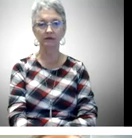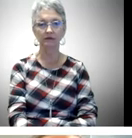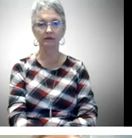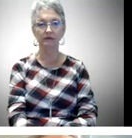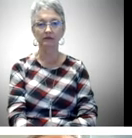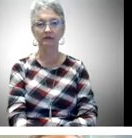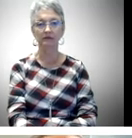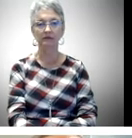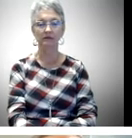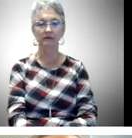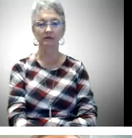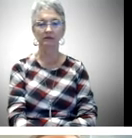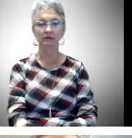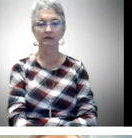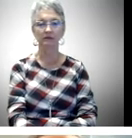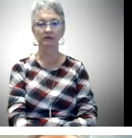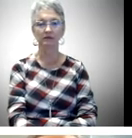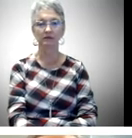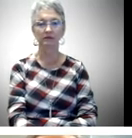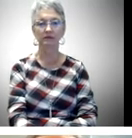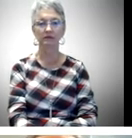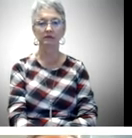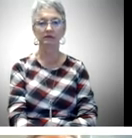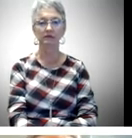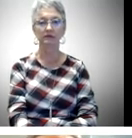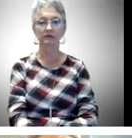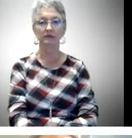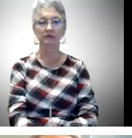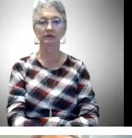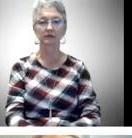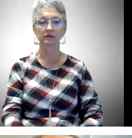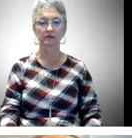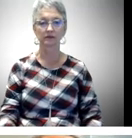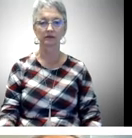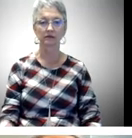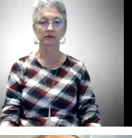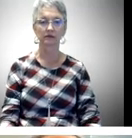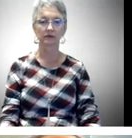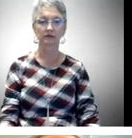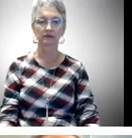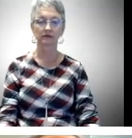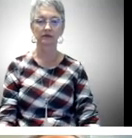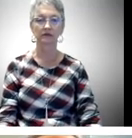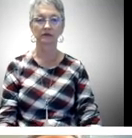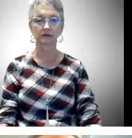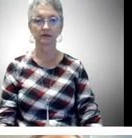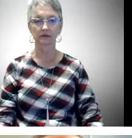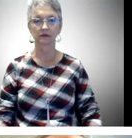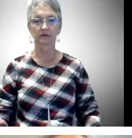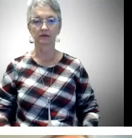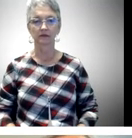out over, oh, these people are going to take advantage of people with disabilities, I always responded, sure, you can have